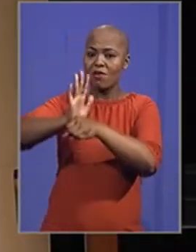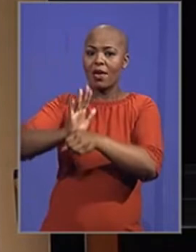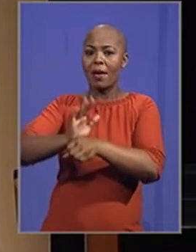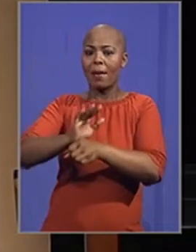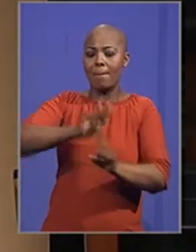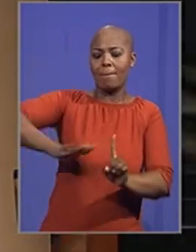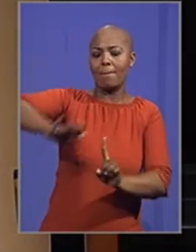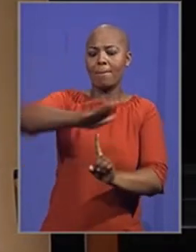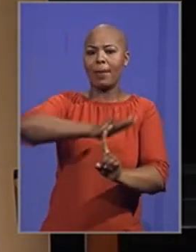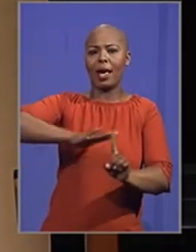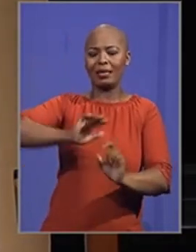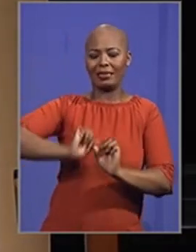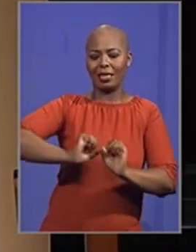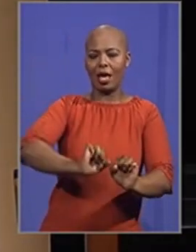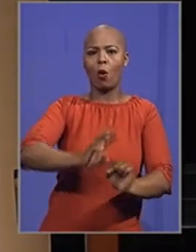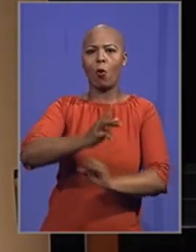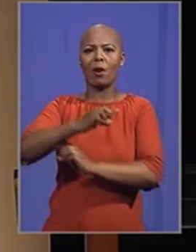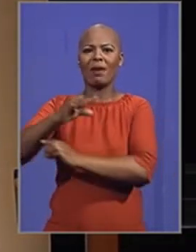was the first movie